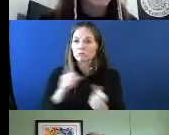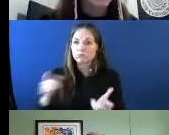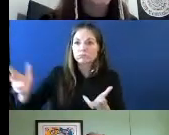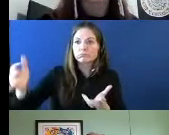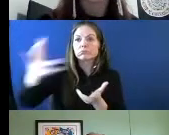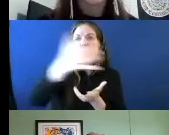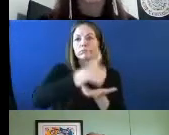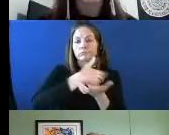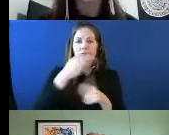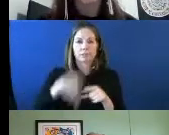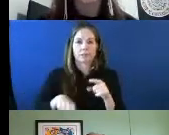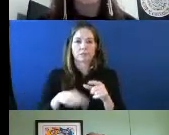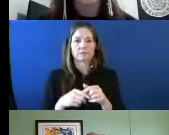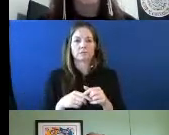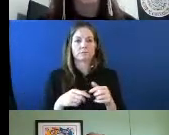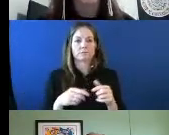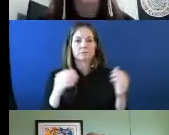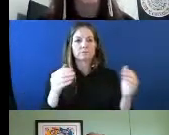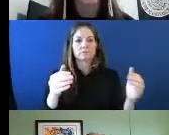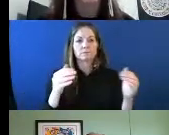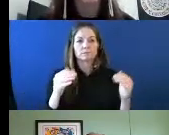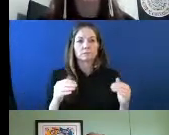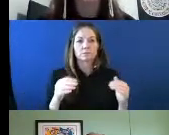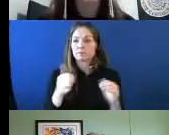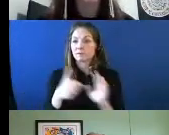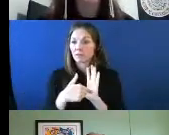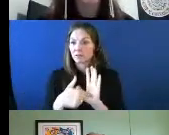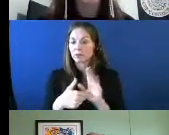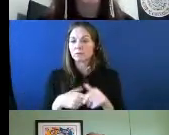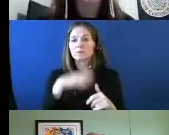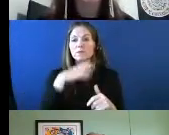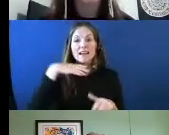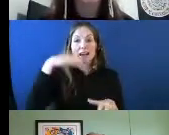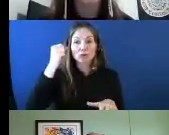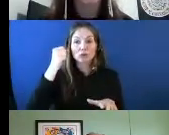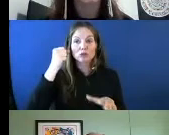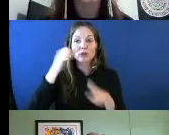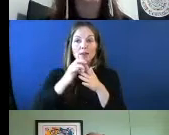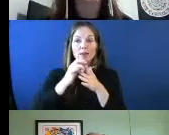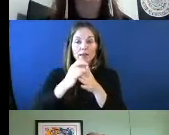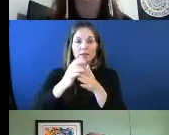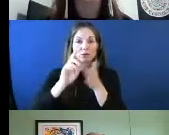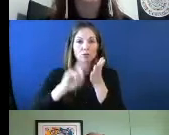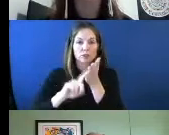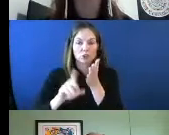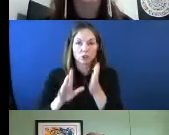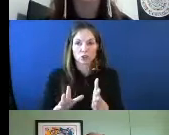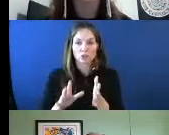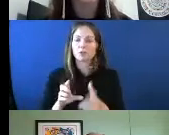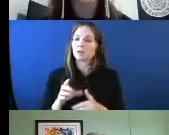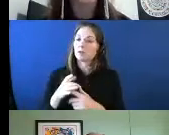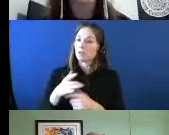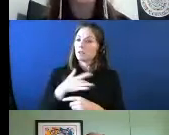And the other piece of that is elder-led research. And so elders are really traditionally the people who we've gone to